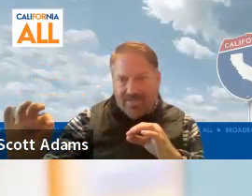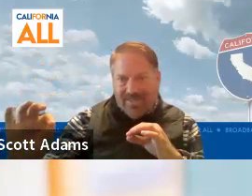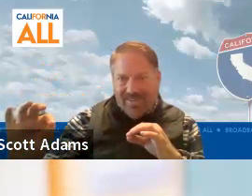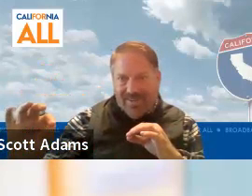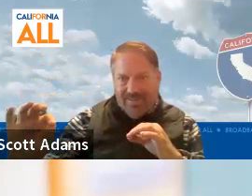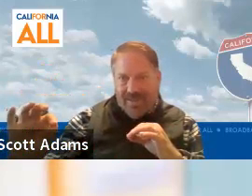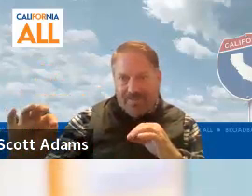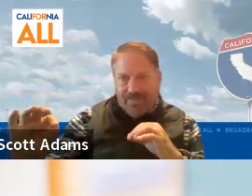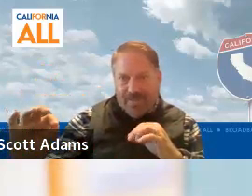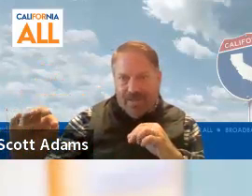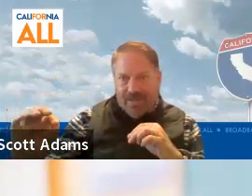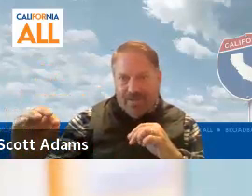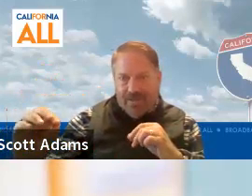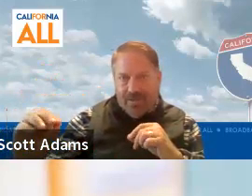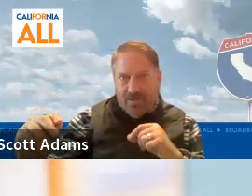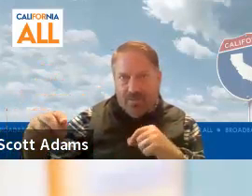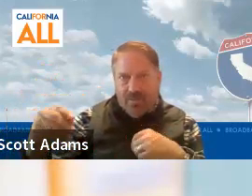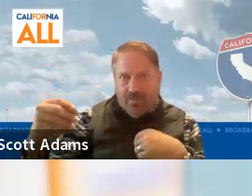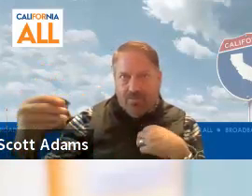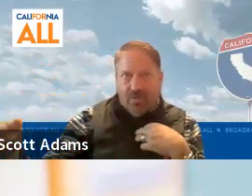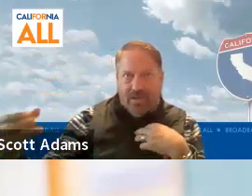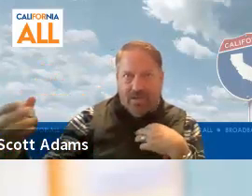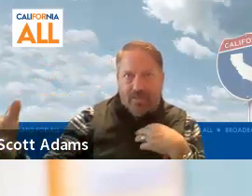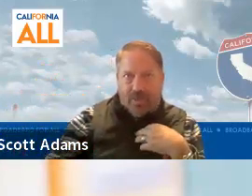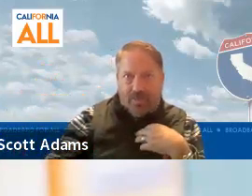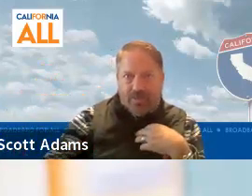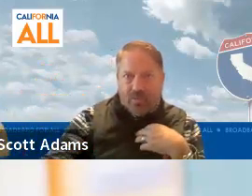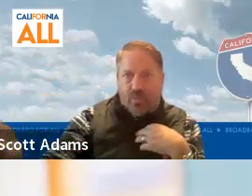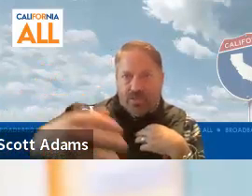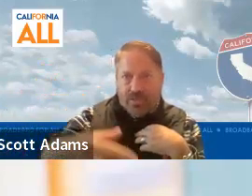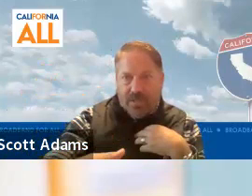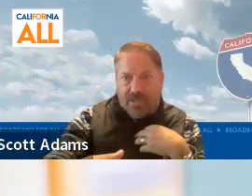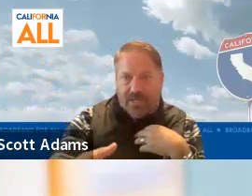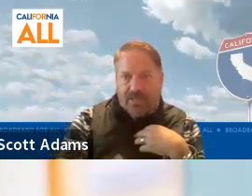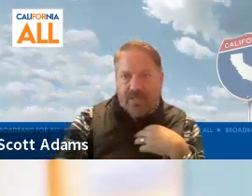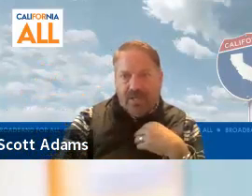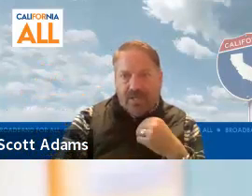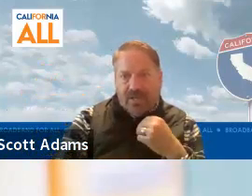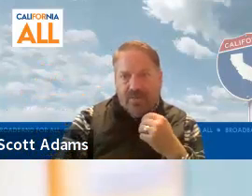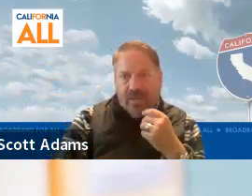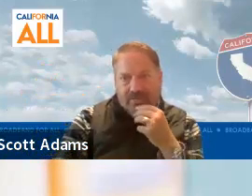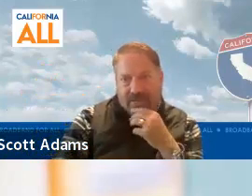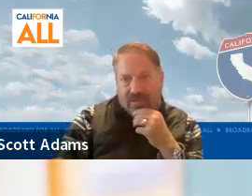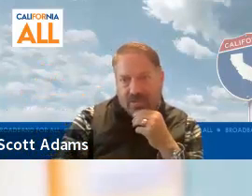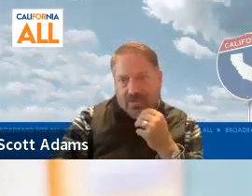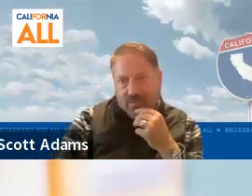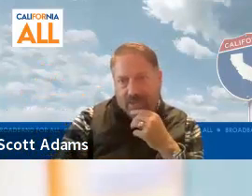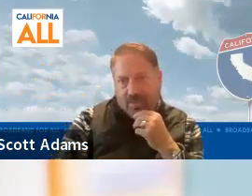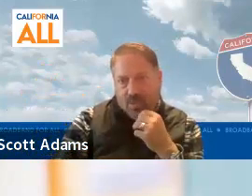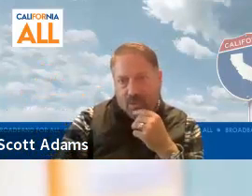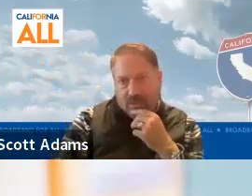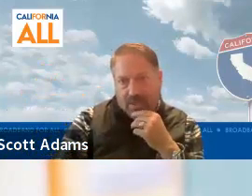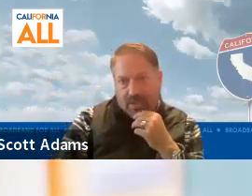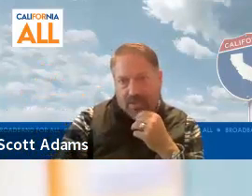services that that, you know, motivate and compel people to want to be connected is just